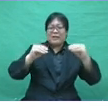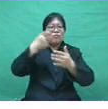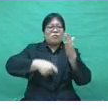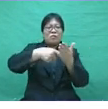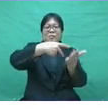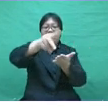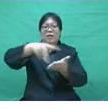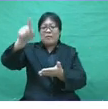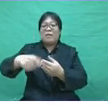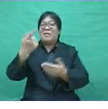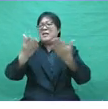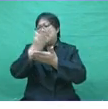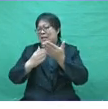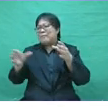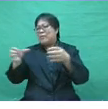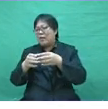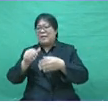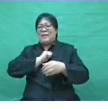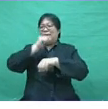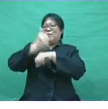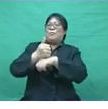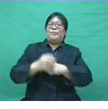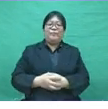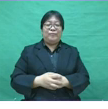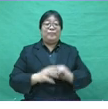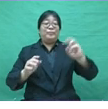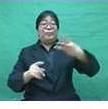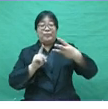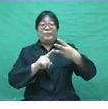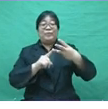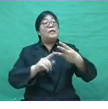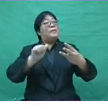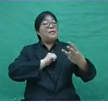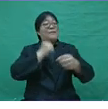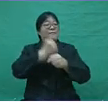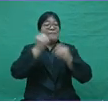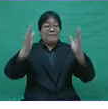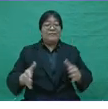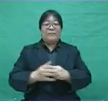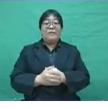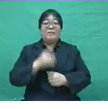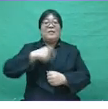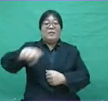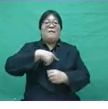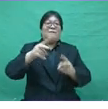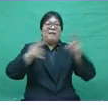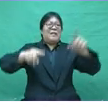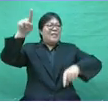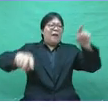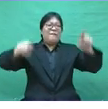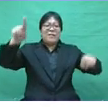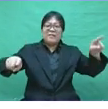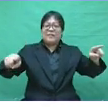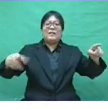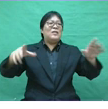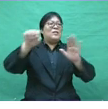least for some categories of the self-employed. Thirdly, self-employed workers are very diverse in terms of